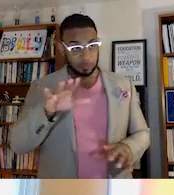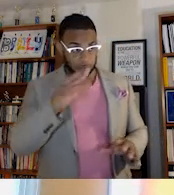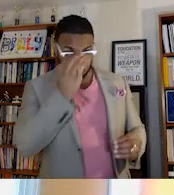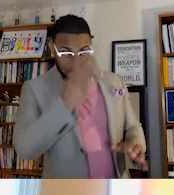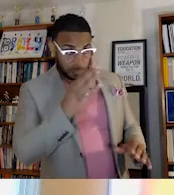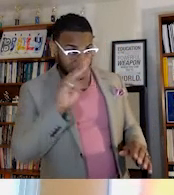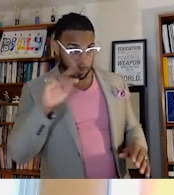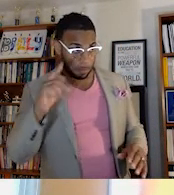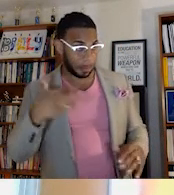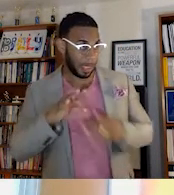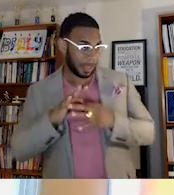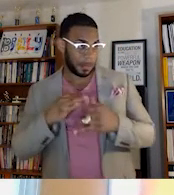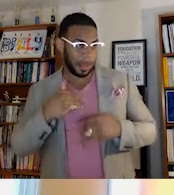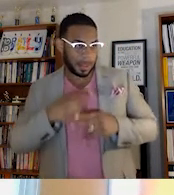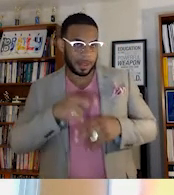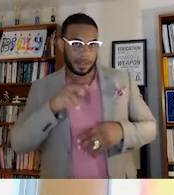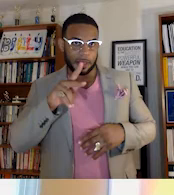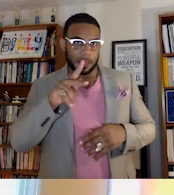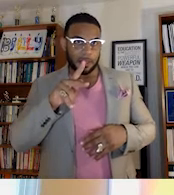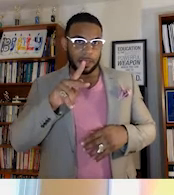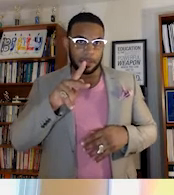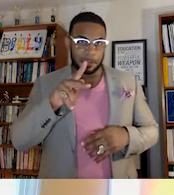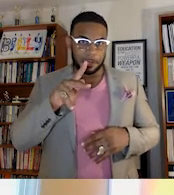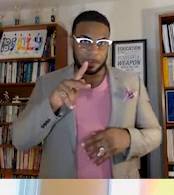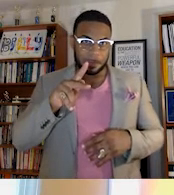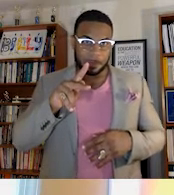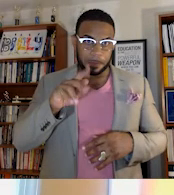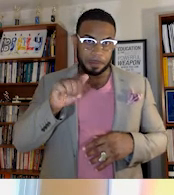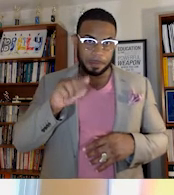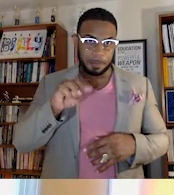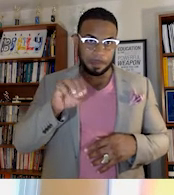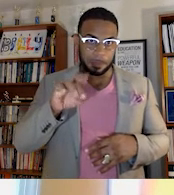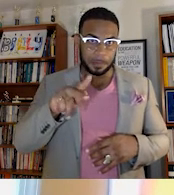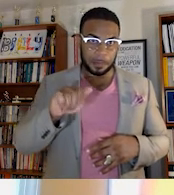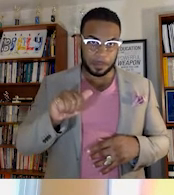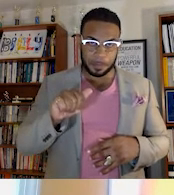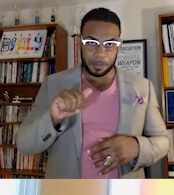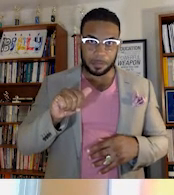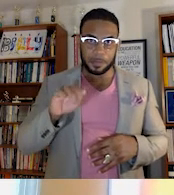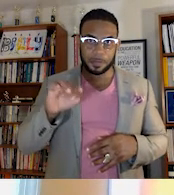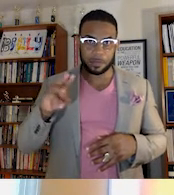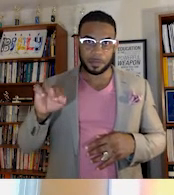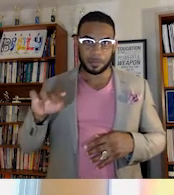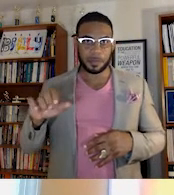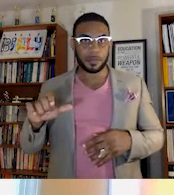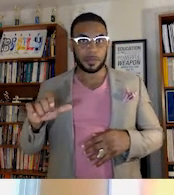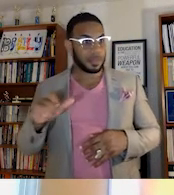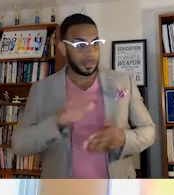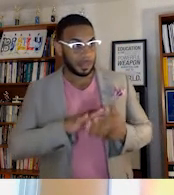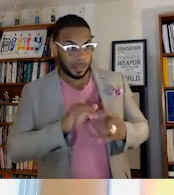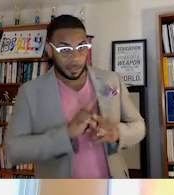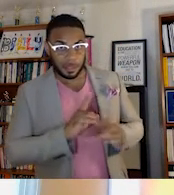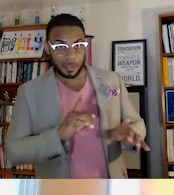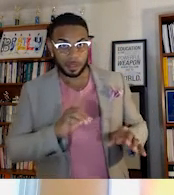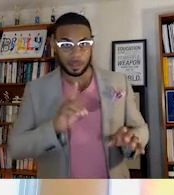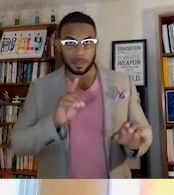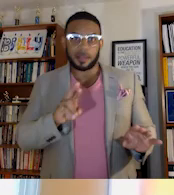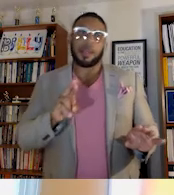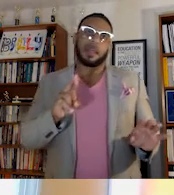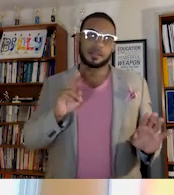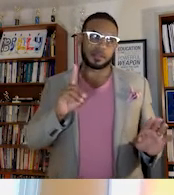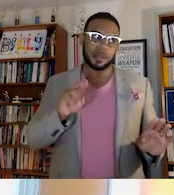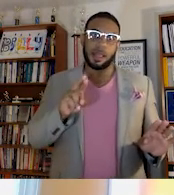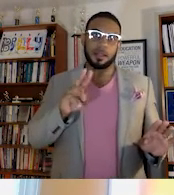so you know my connection to all this, my name is Kimeka Campbell, by the way. Mike and I. Kimeka Campbell. Oh, sorry, Right. Dr. Kimeka Campbell,